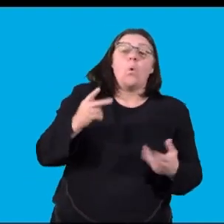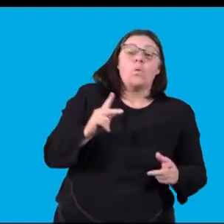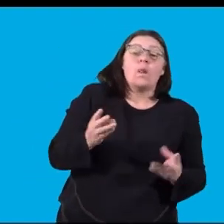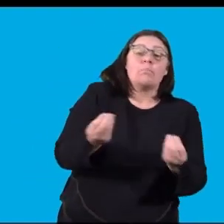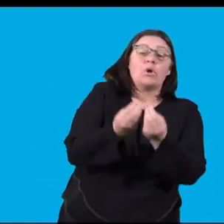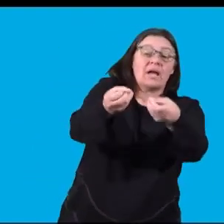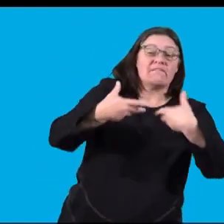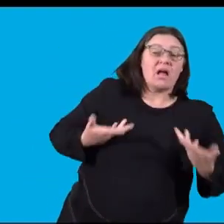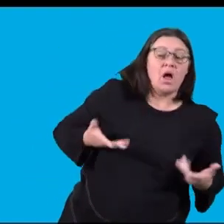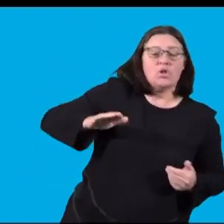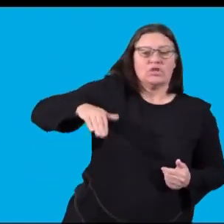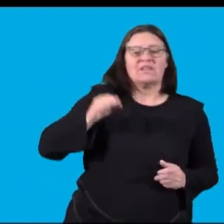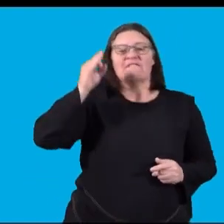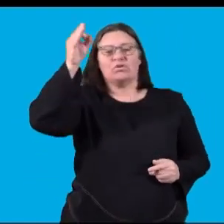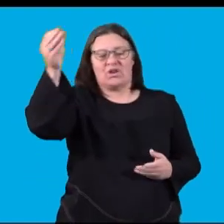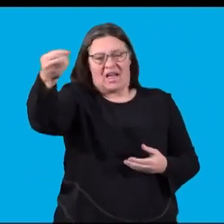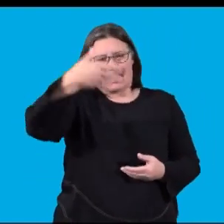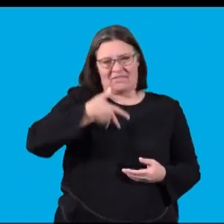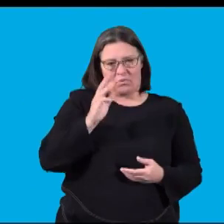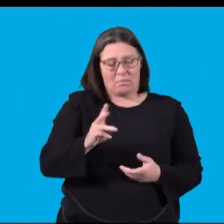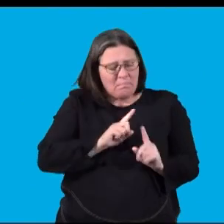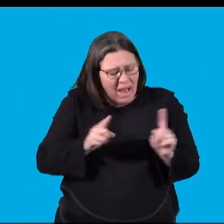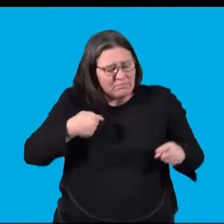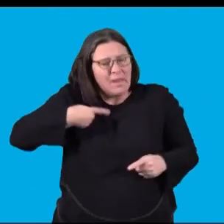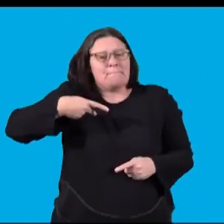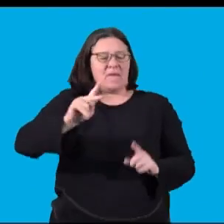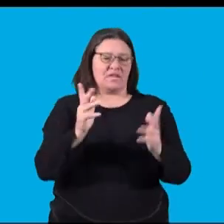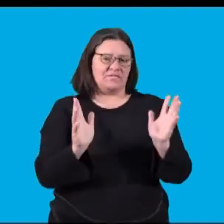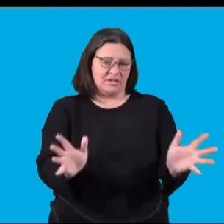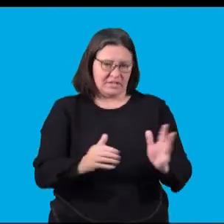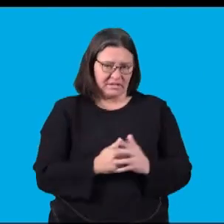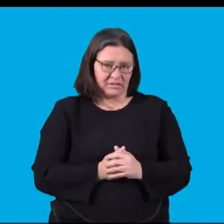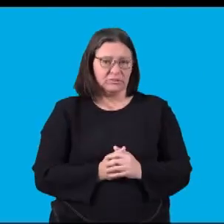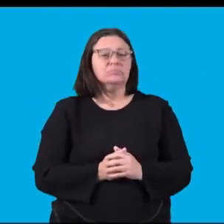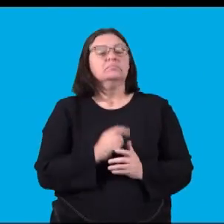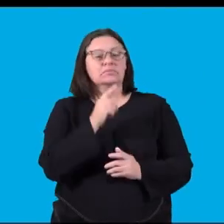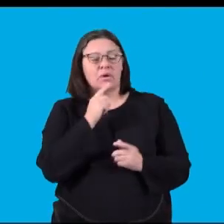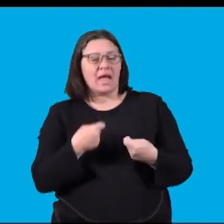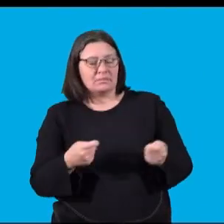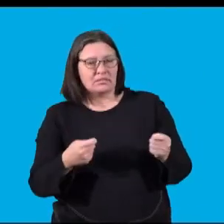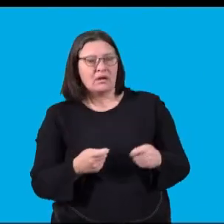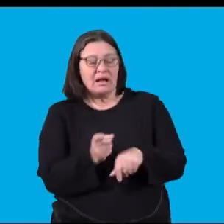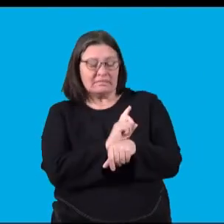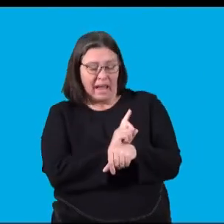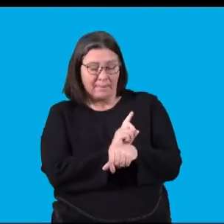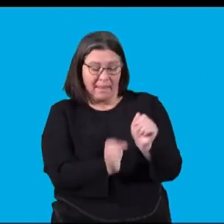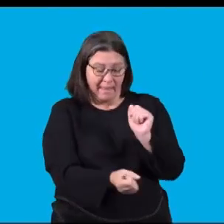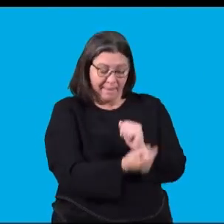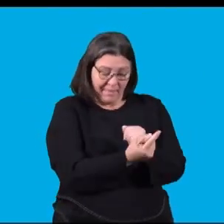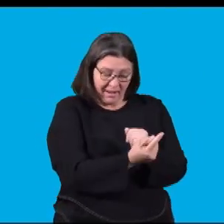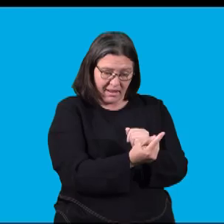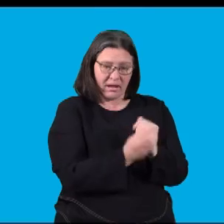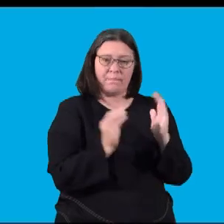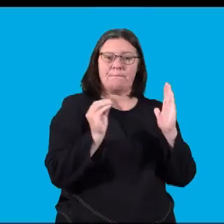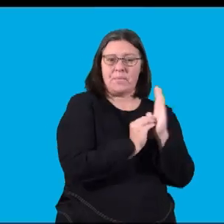be received in the future. And this is according to the matching principle that expenses are recognized in the period